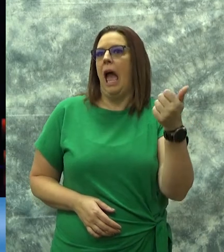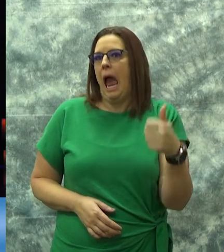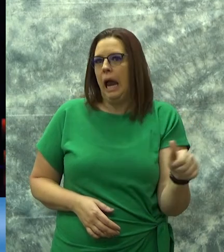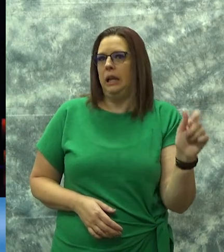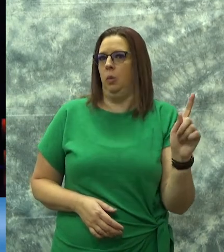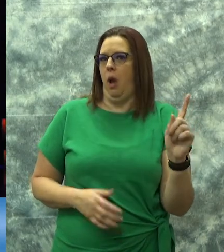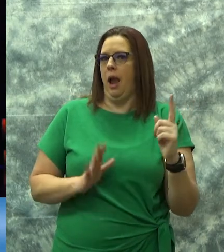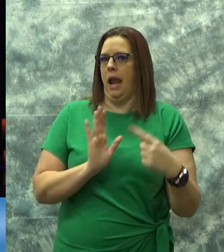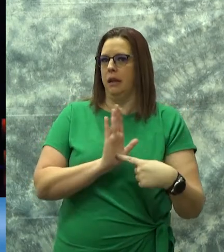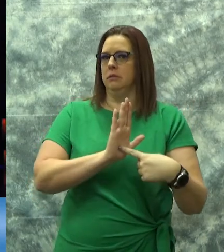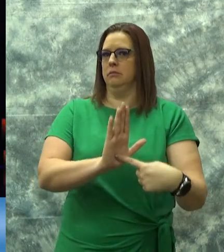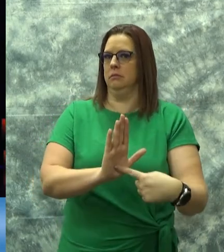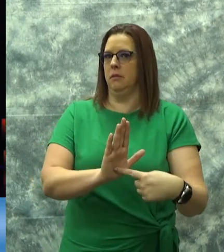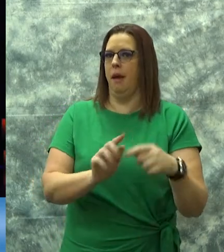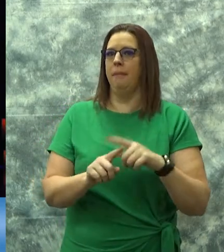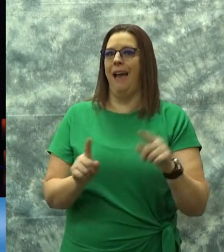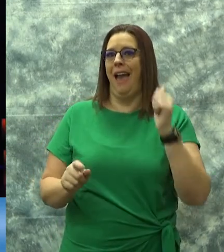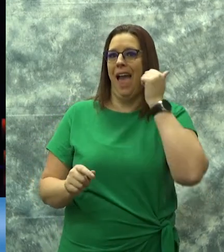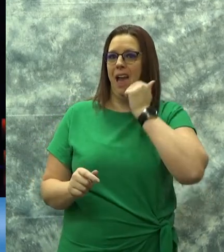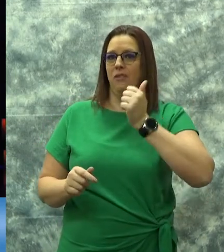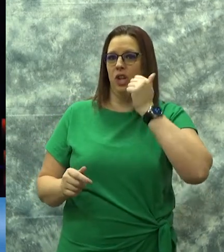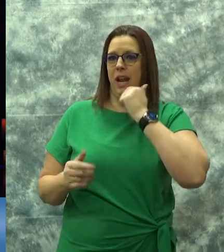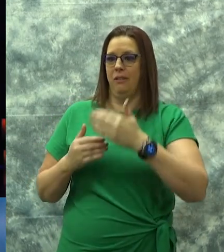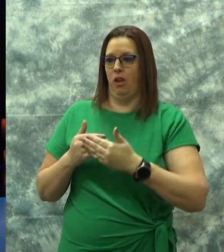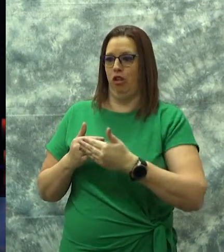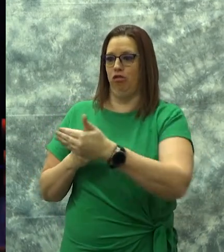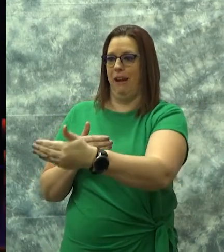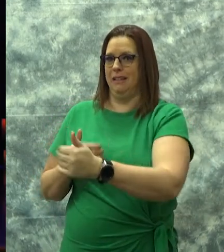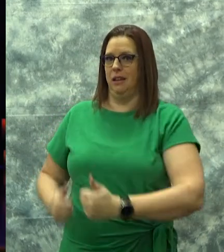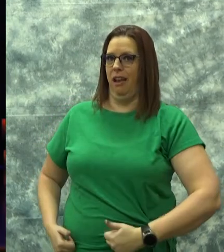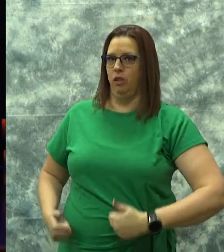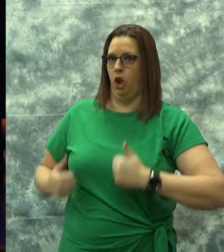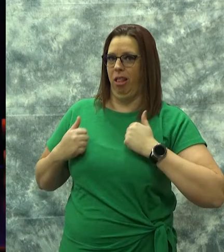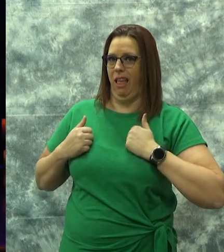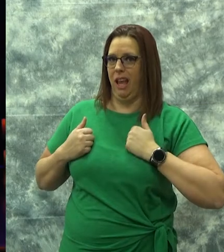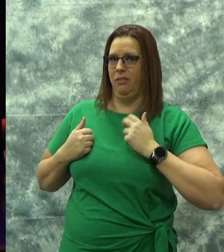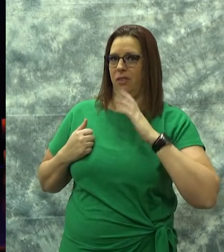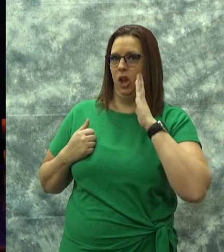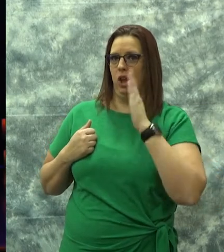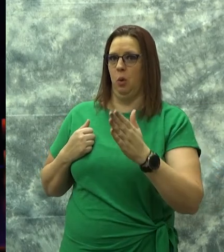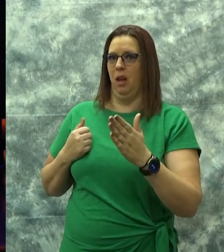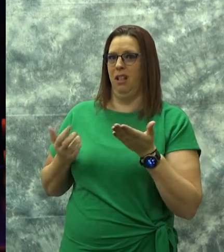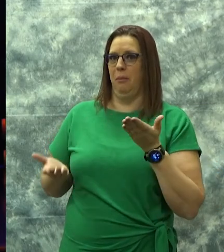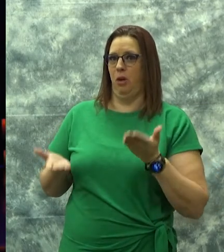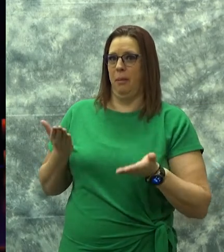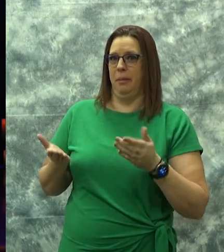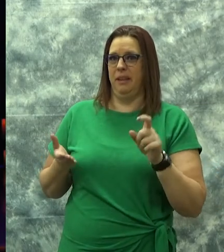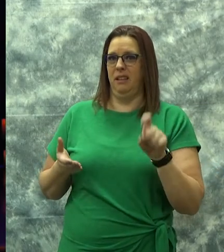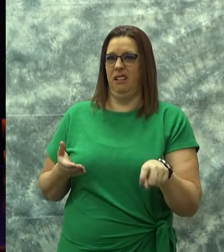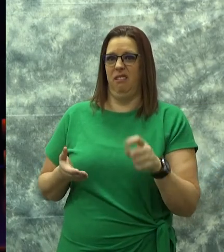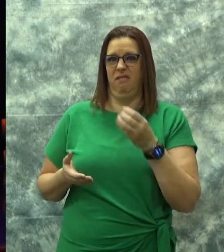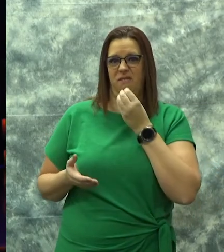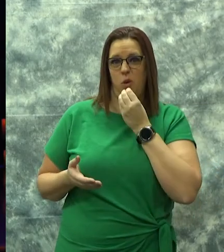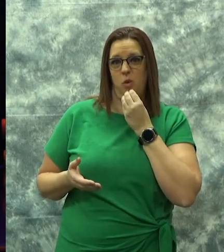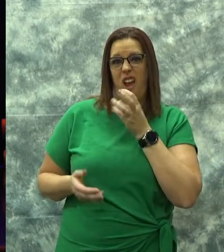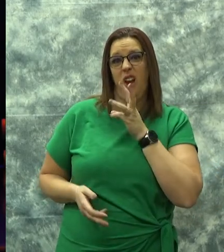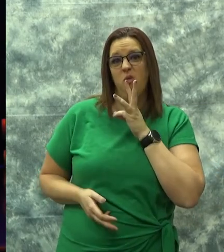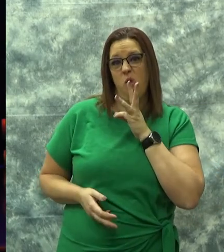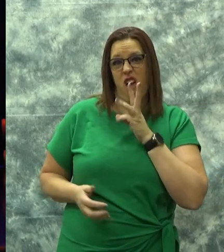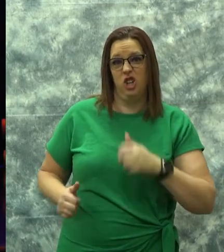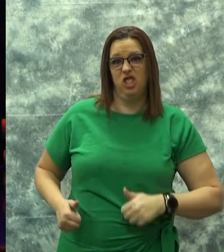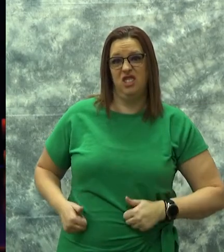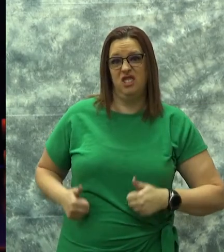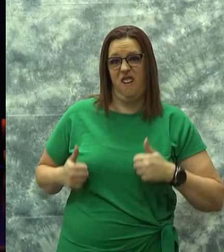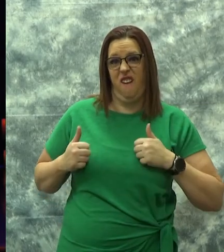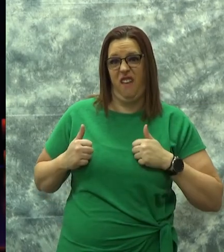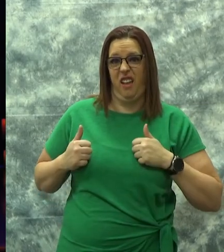revealed this to you or not, but every day for the rest of your life that you're alive, you're going to probably need food and water